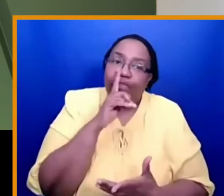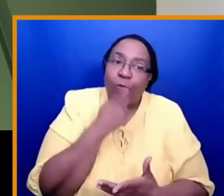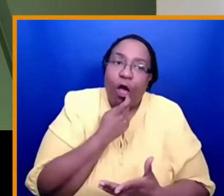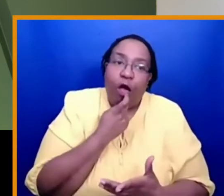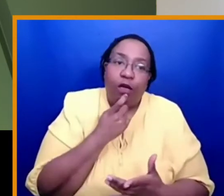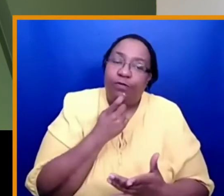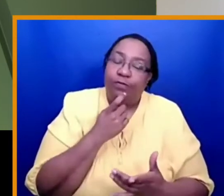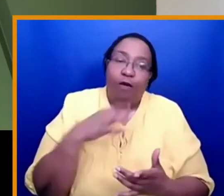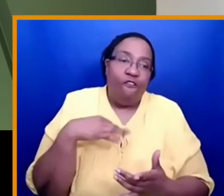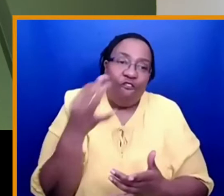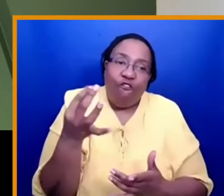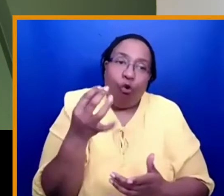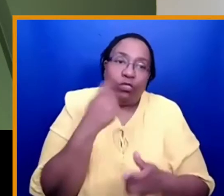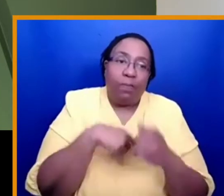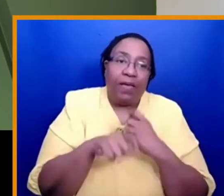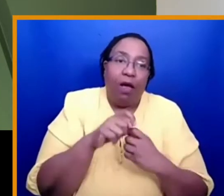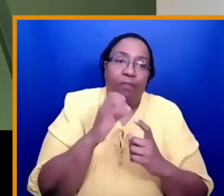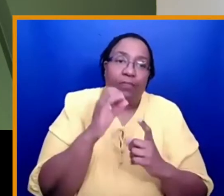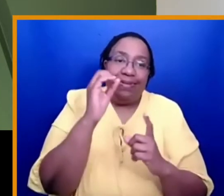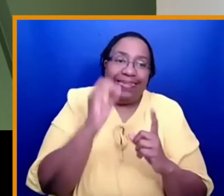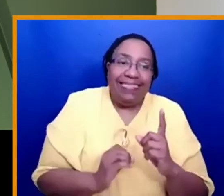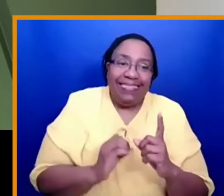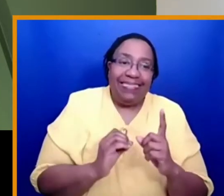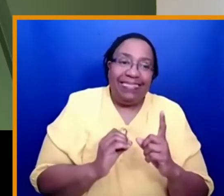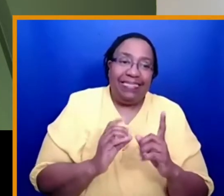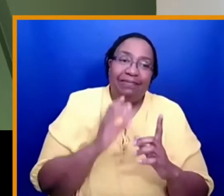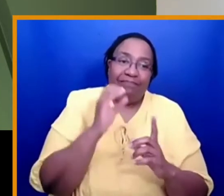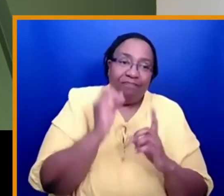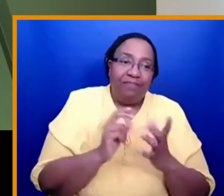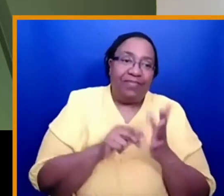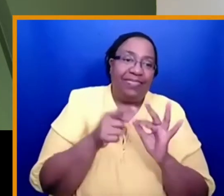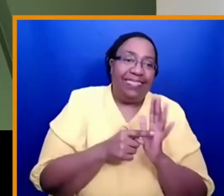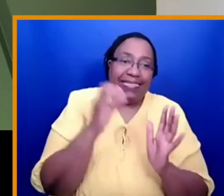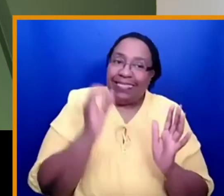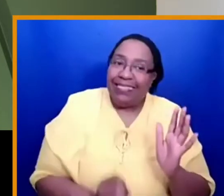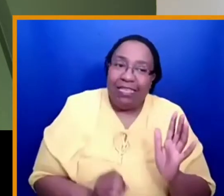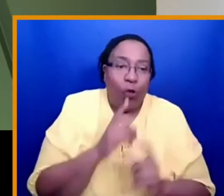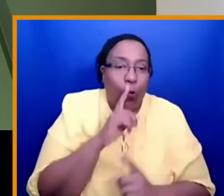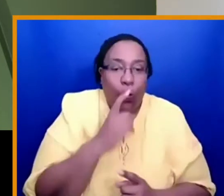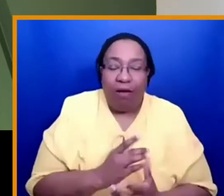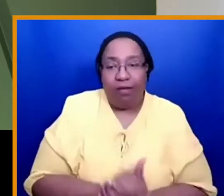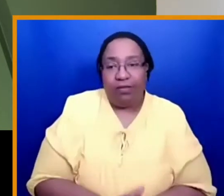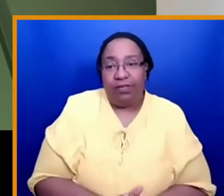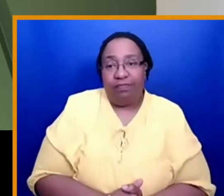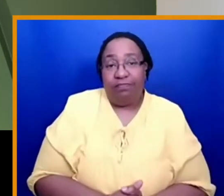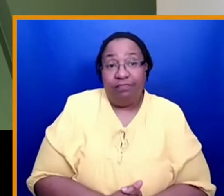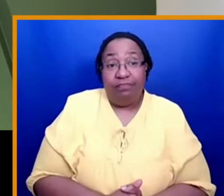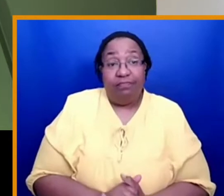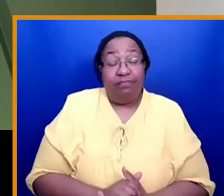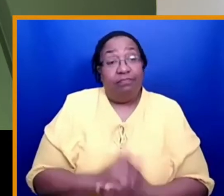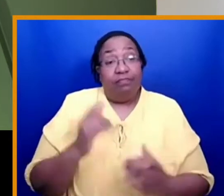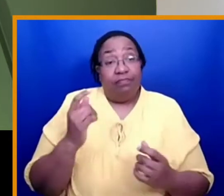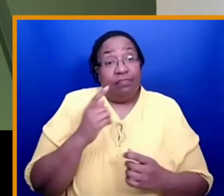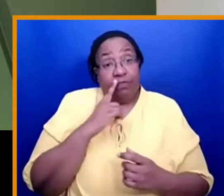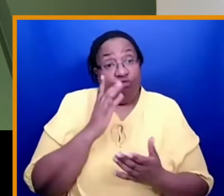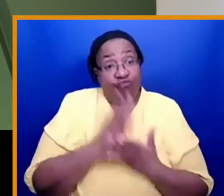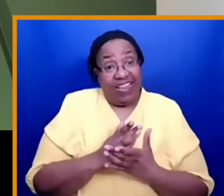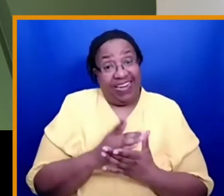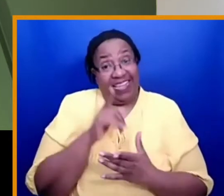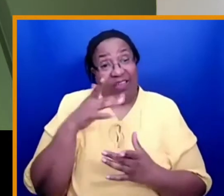and that energy policies should focus on ensuring secure energy supplies for consumers. And what's their